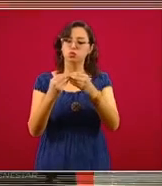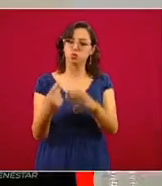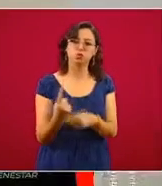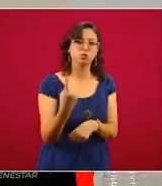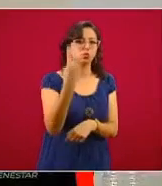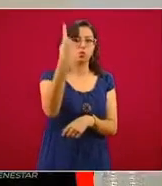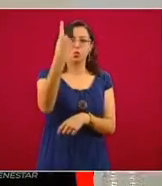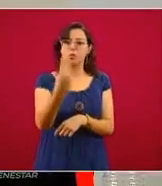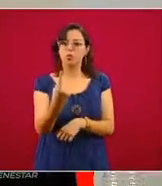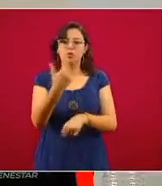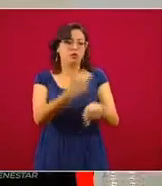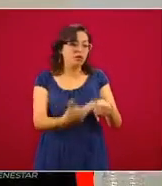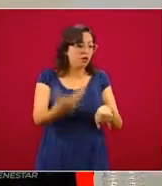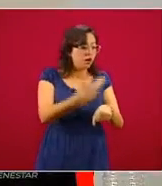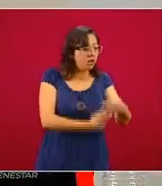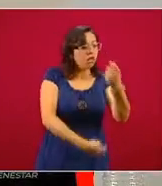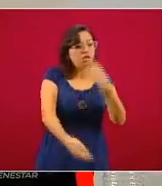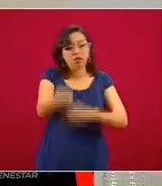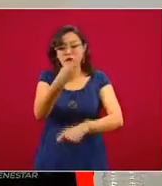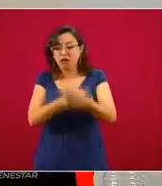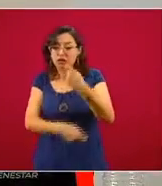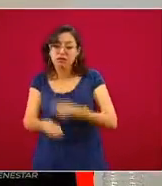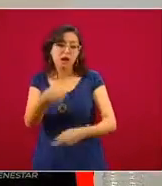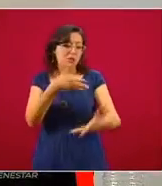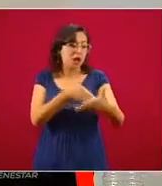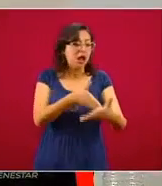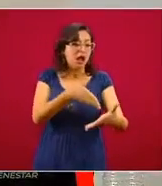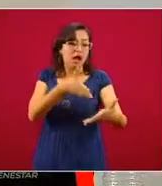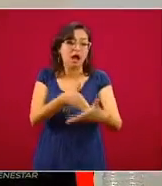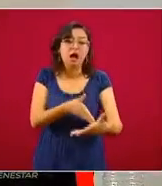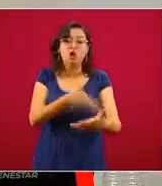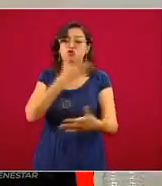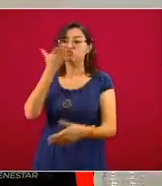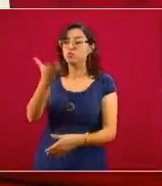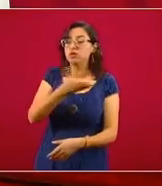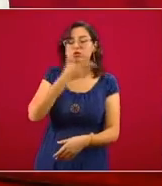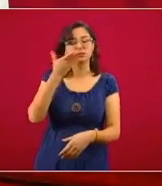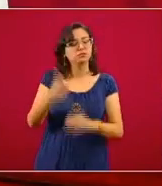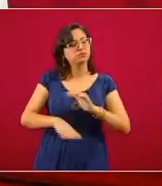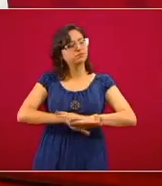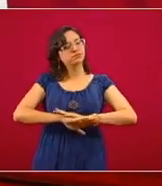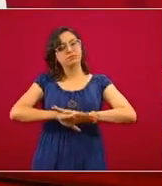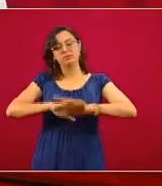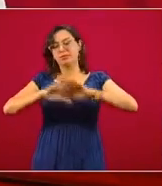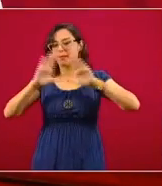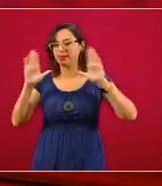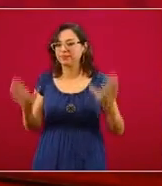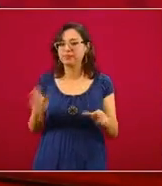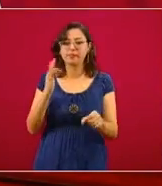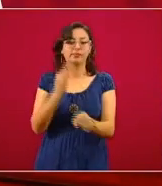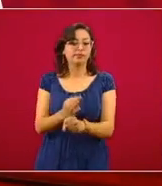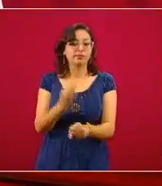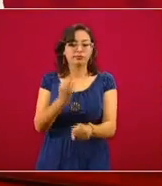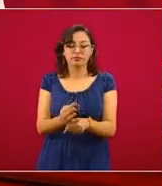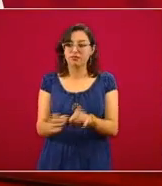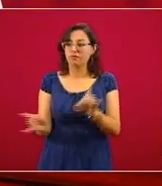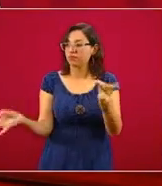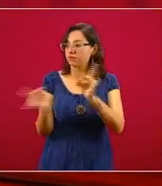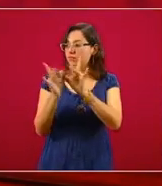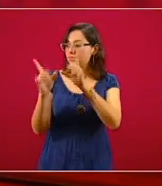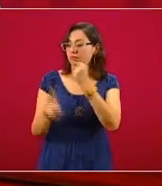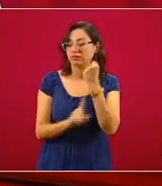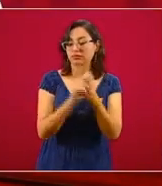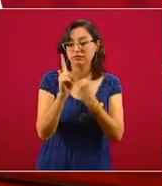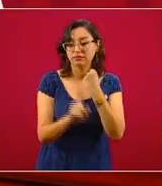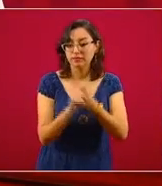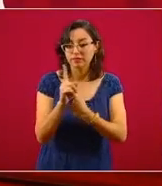to overcome traditional ways of doing things. We're going to overcome all kinds of barriers just because of